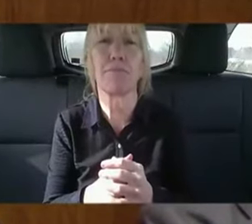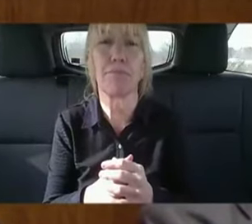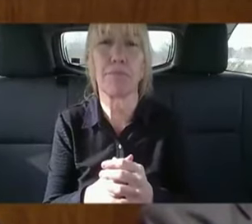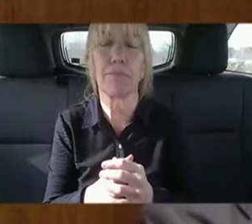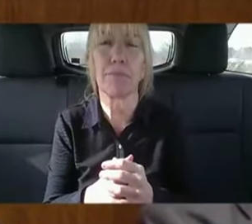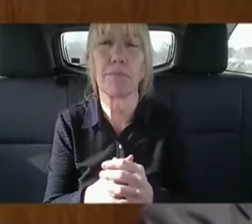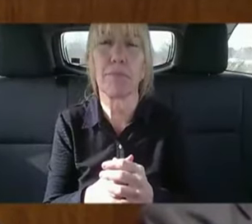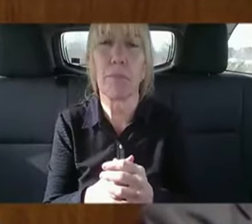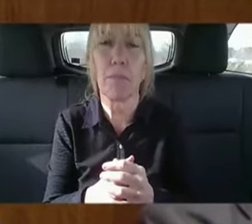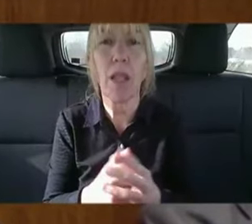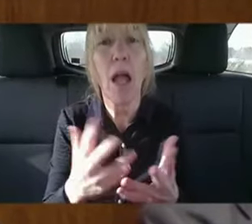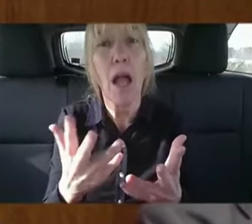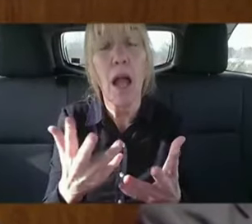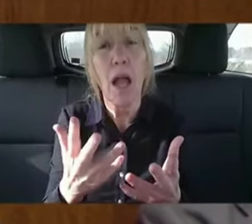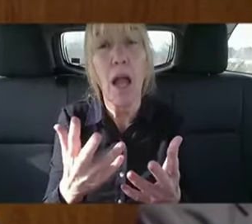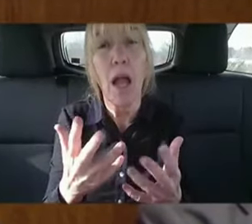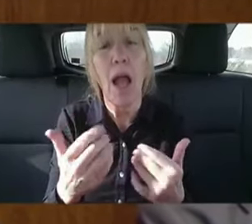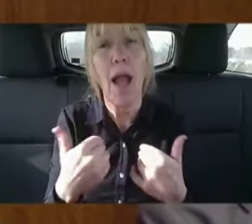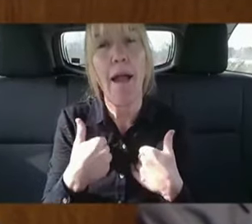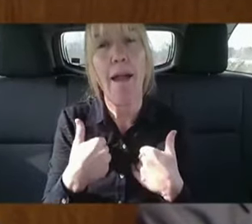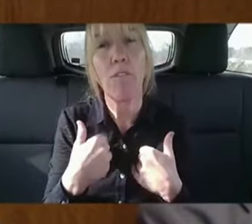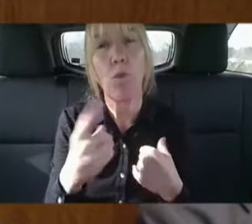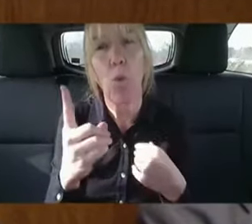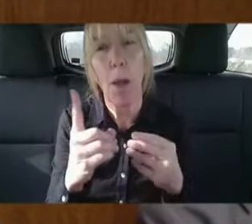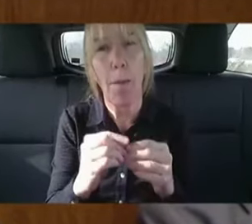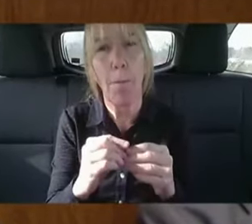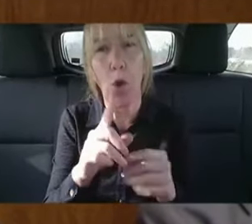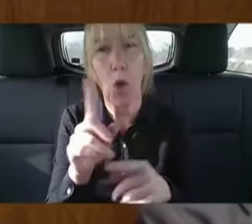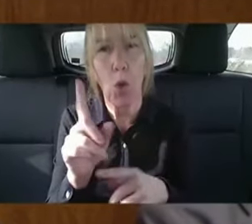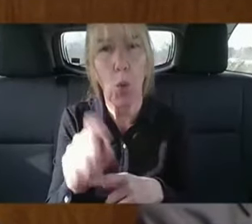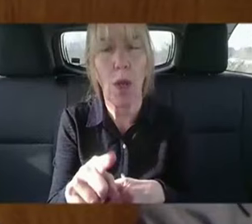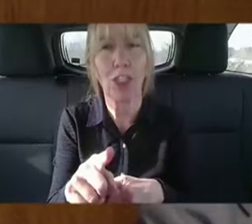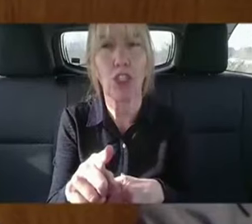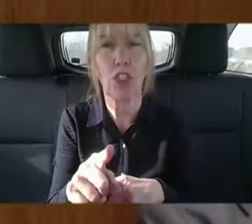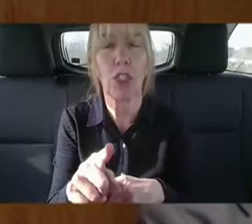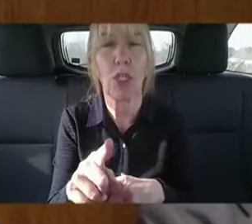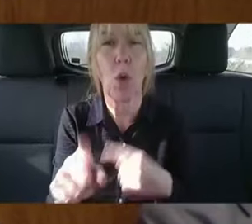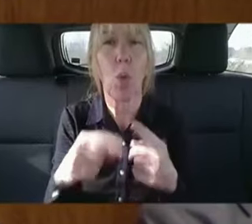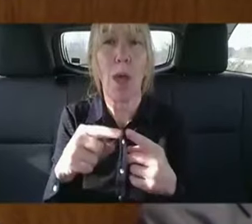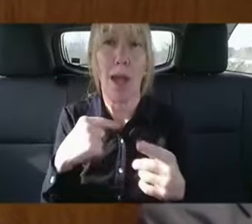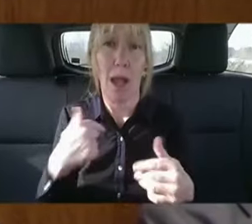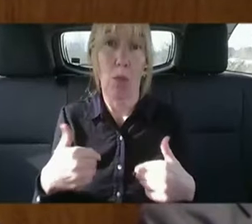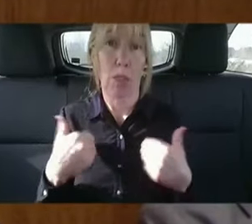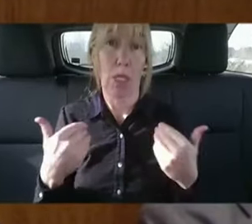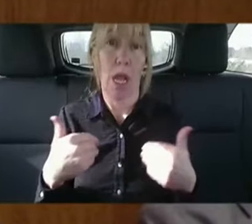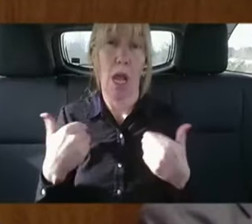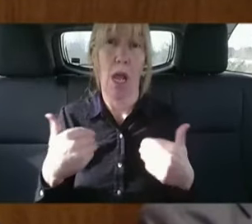I want to have, I just have one more question. When I was young